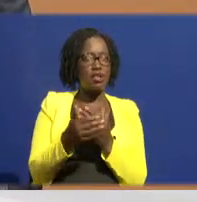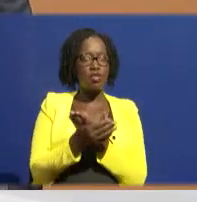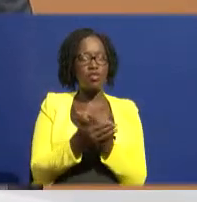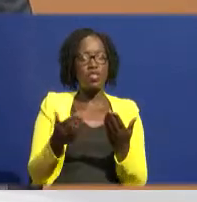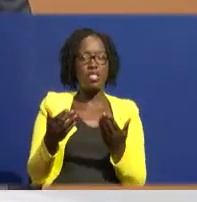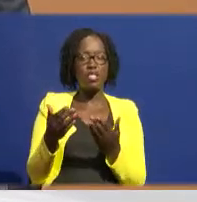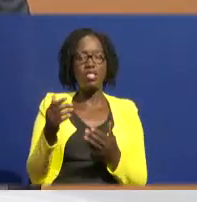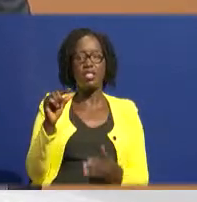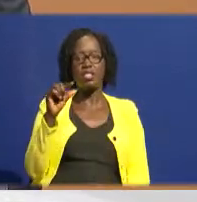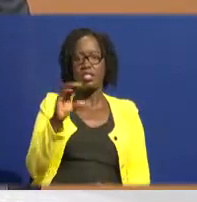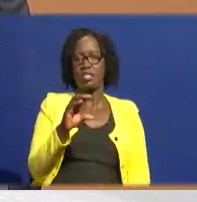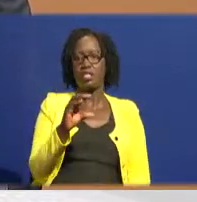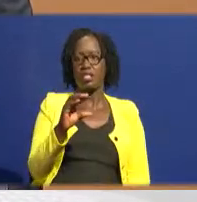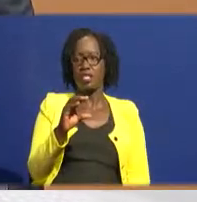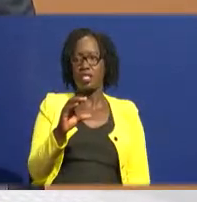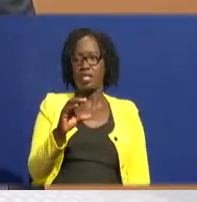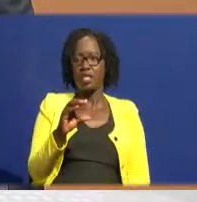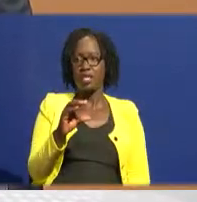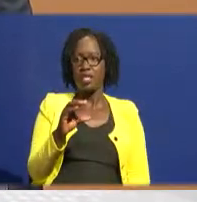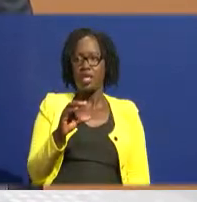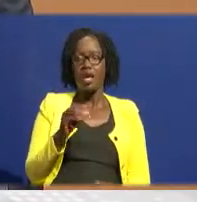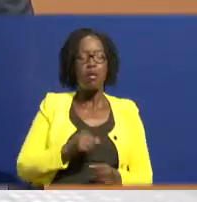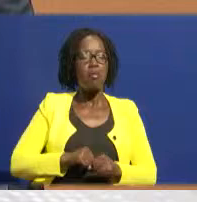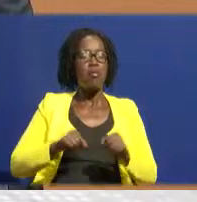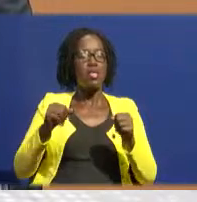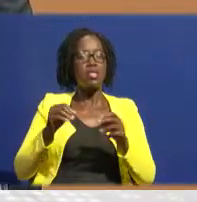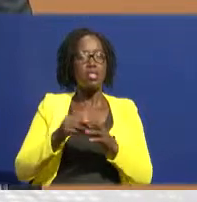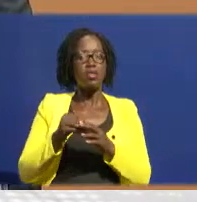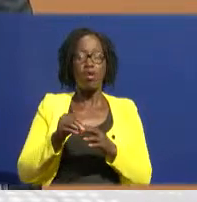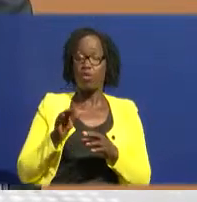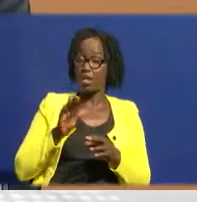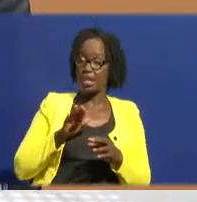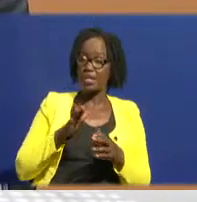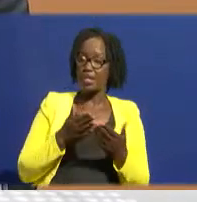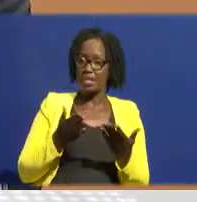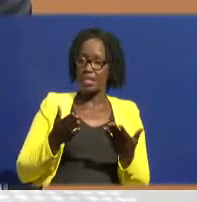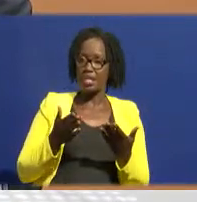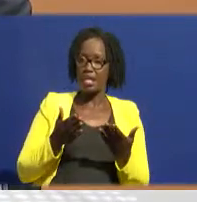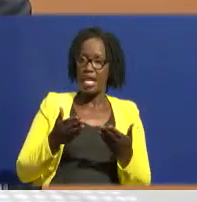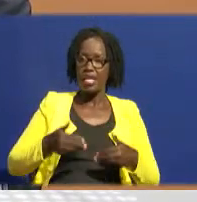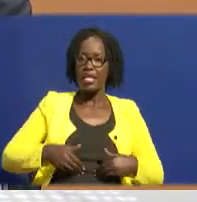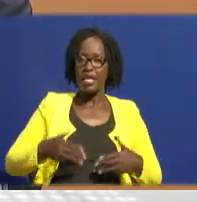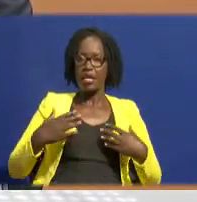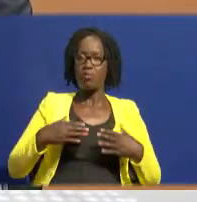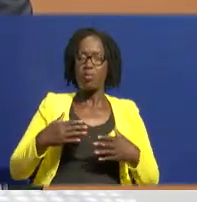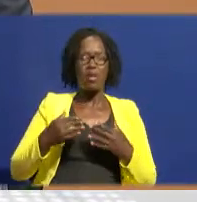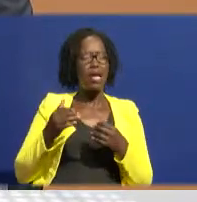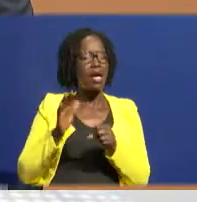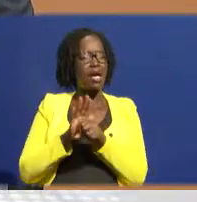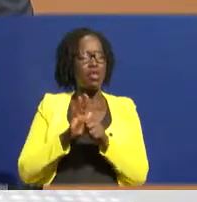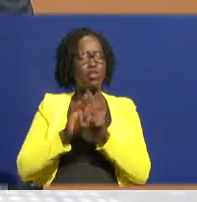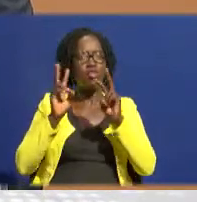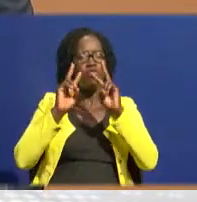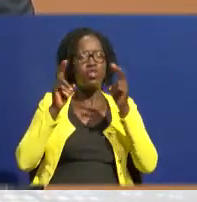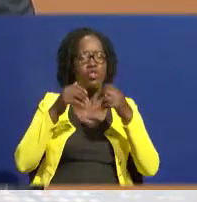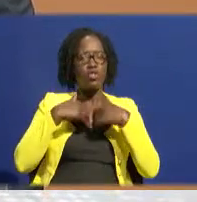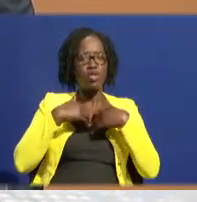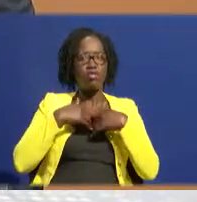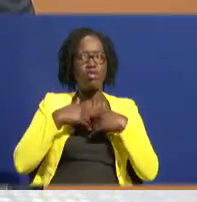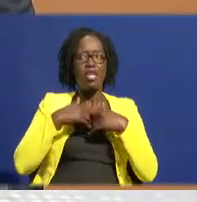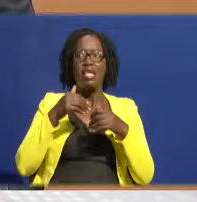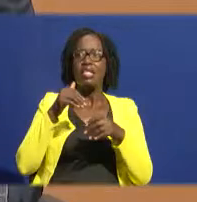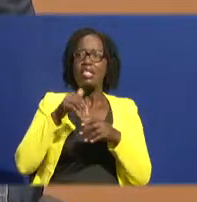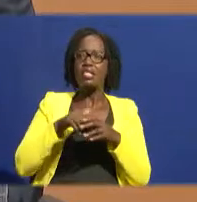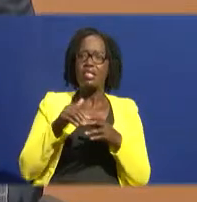guiding and counseling mistresses or masters, you find that they are really, those young people are facing so many issues, including